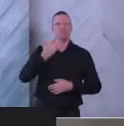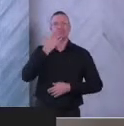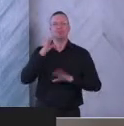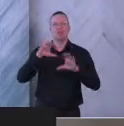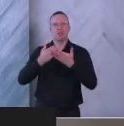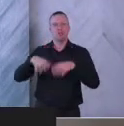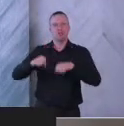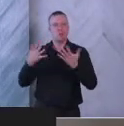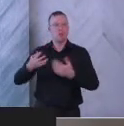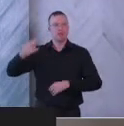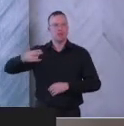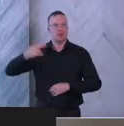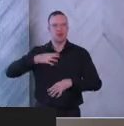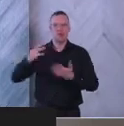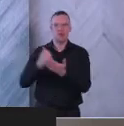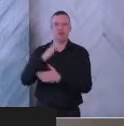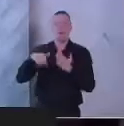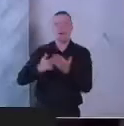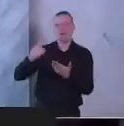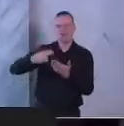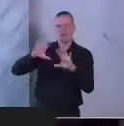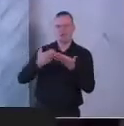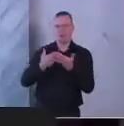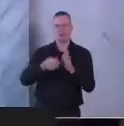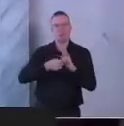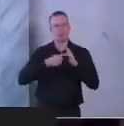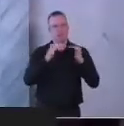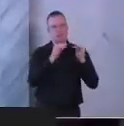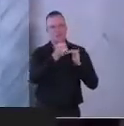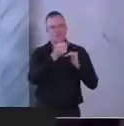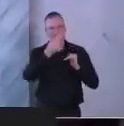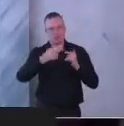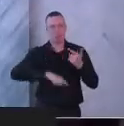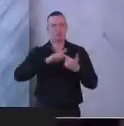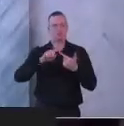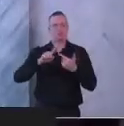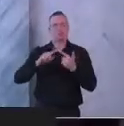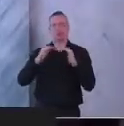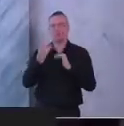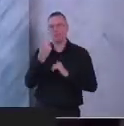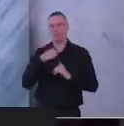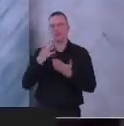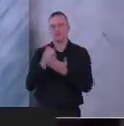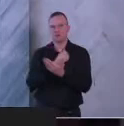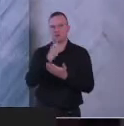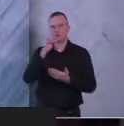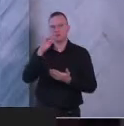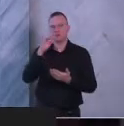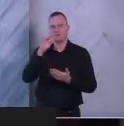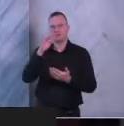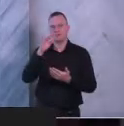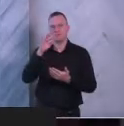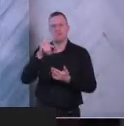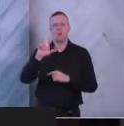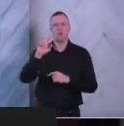was history, and I took all of them. I took the mandatory grade 10 history. I took in grade 11, I took